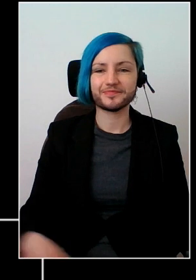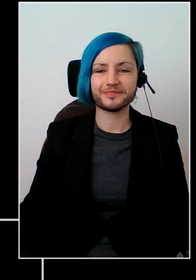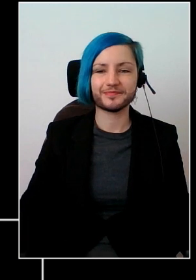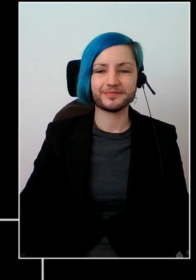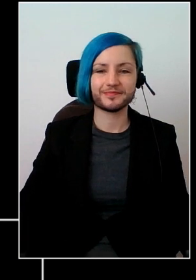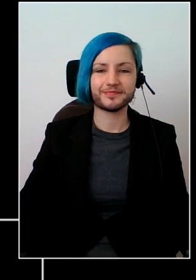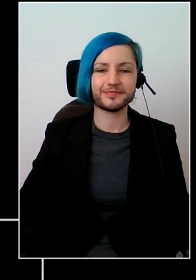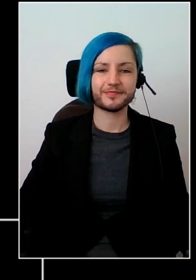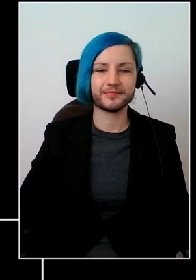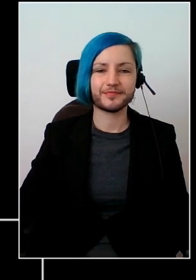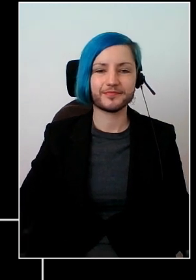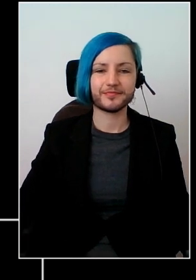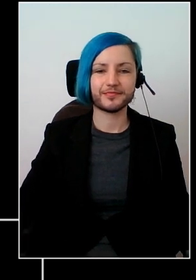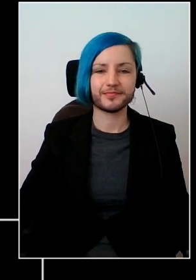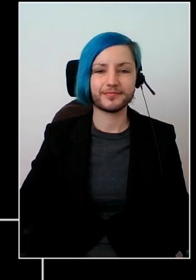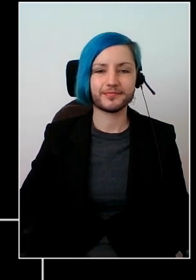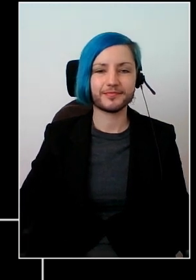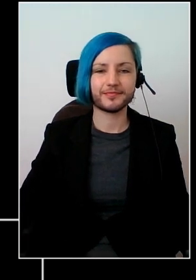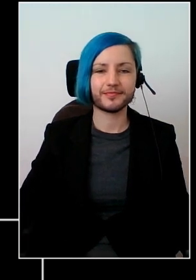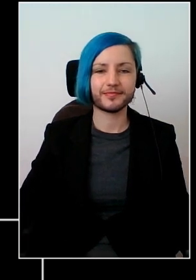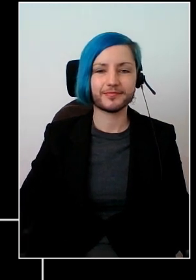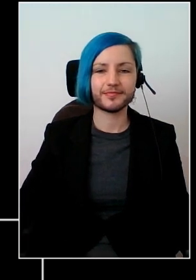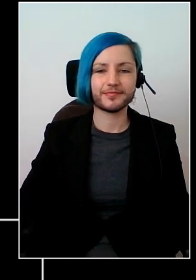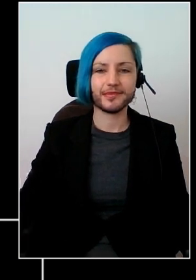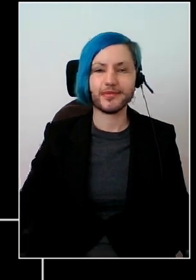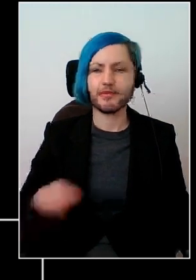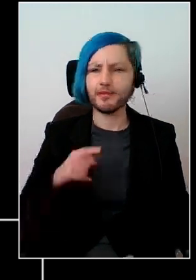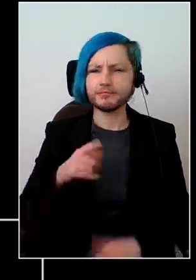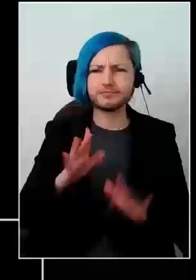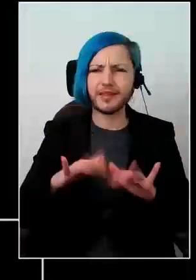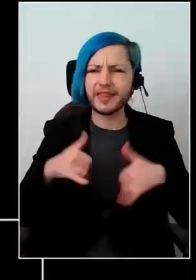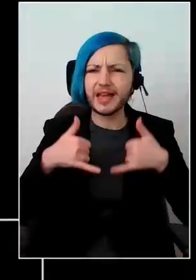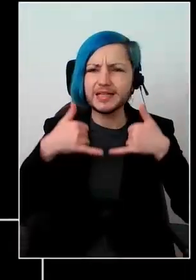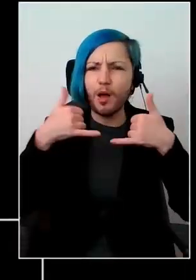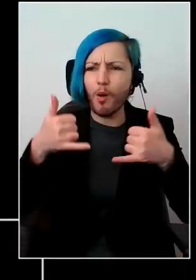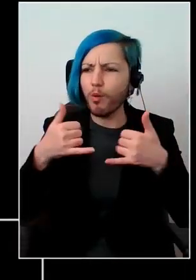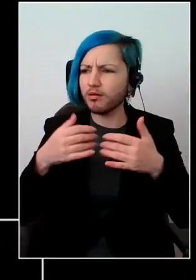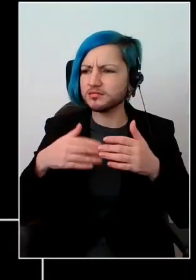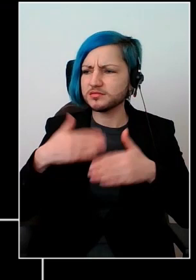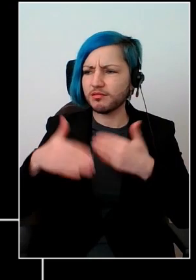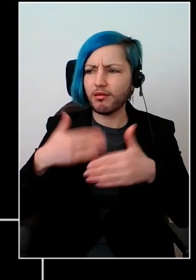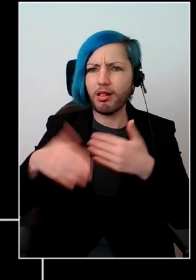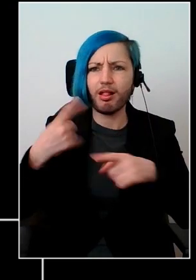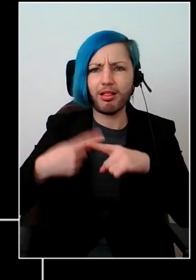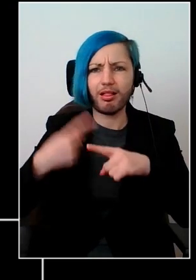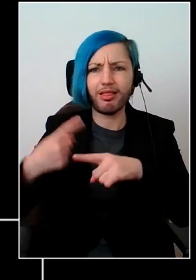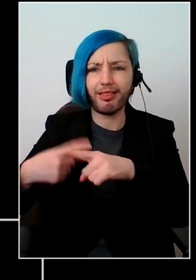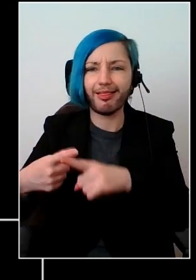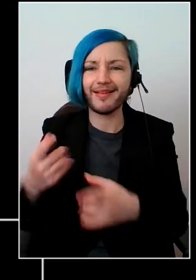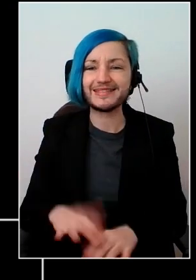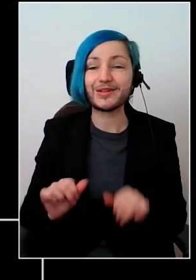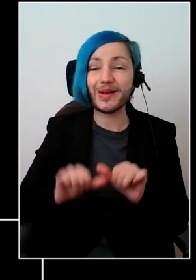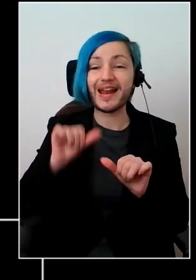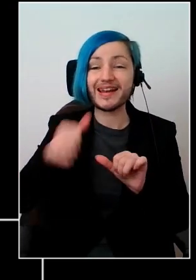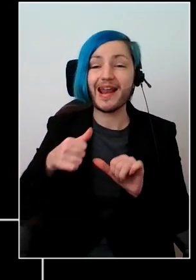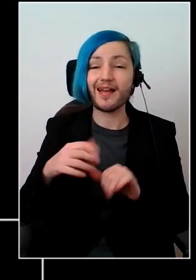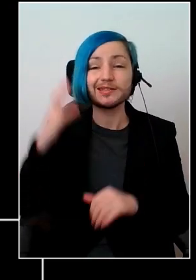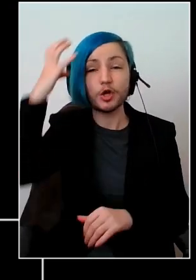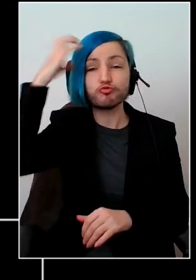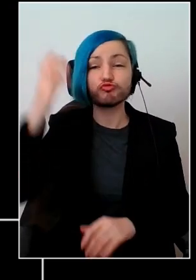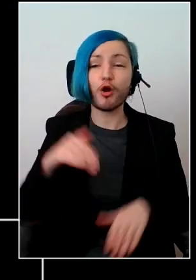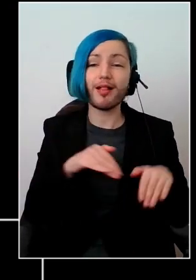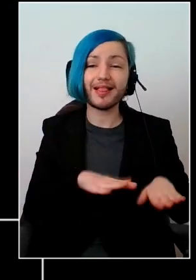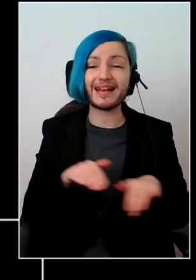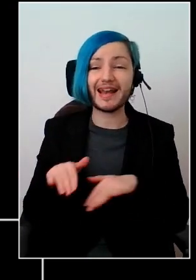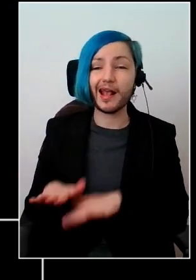Is it me or are these awards just flying by super quick? On to the next, and it's the Royal Navy Award for Higher or Degree Apprentice